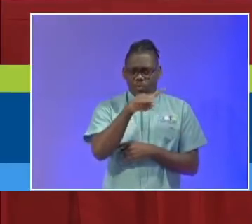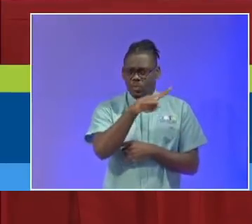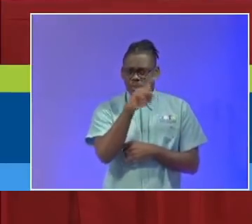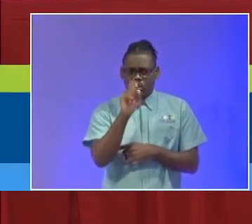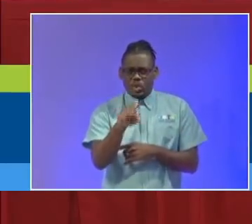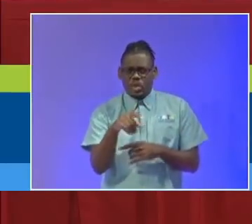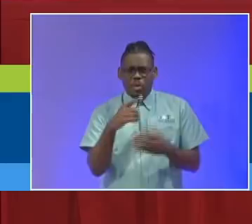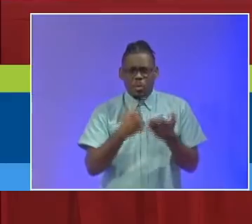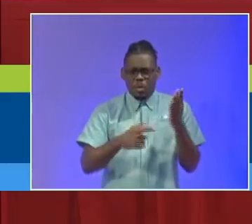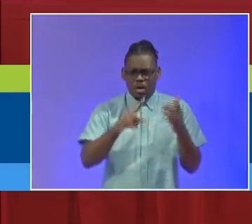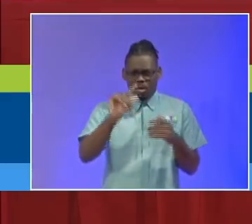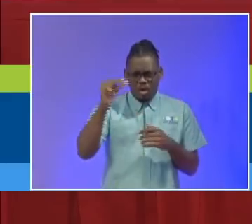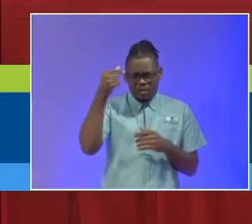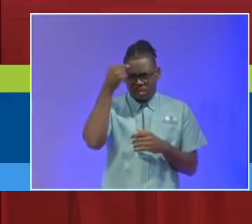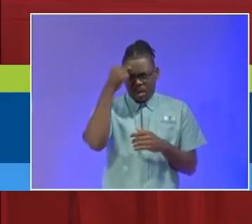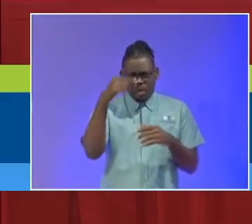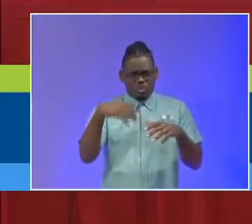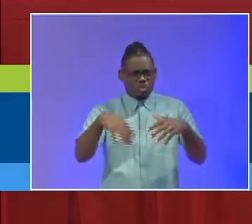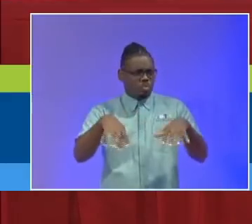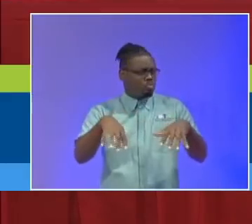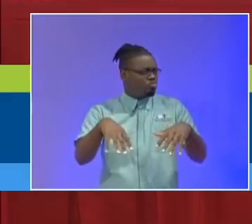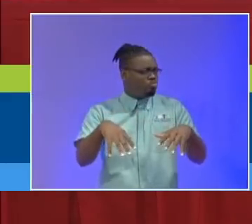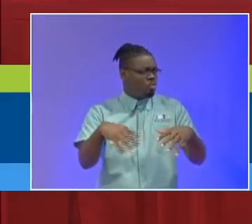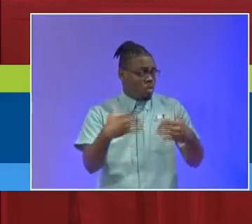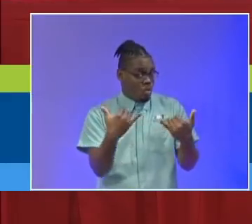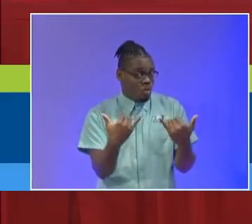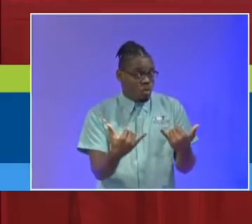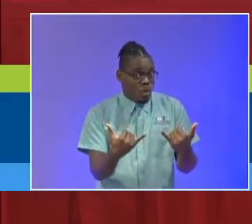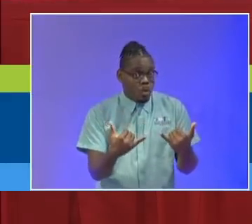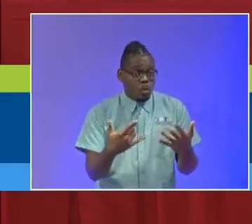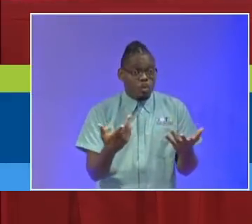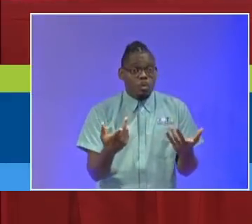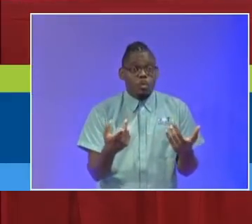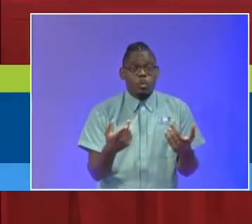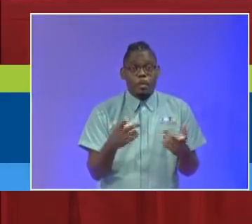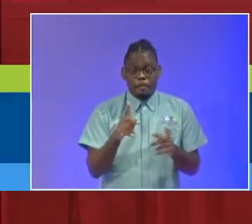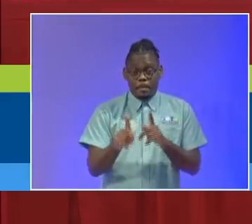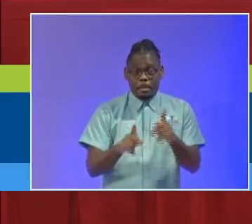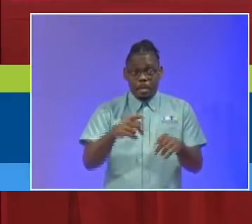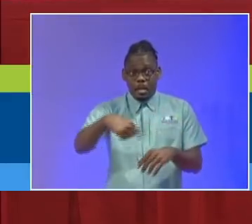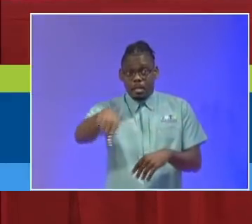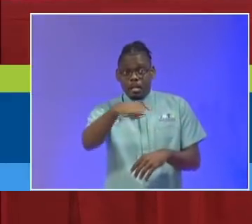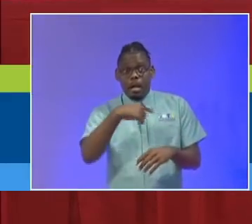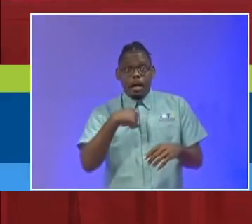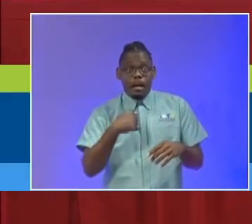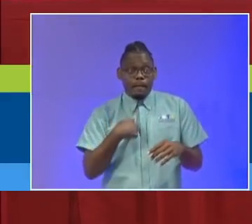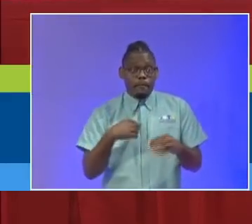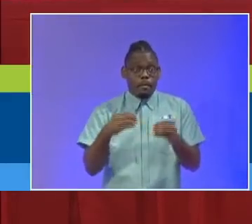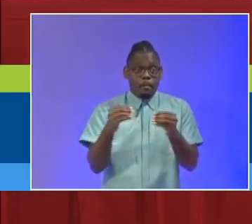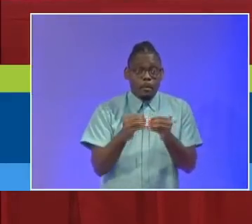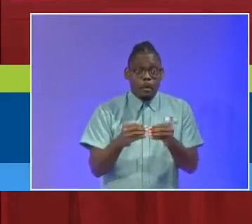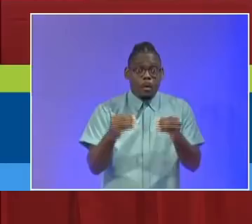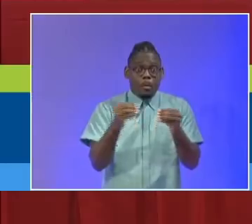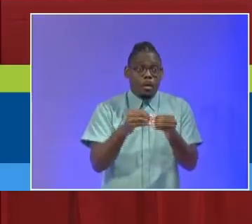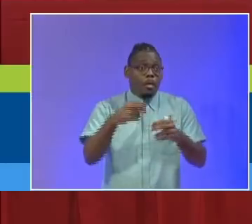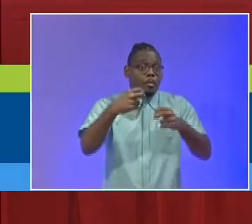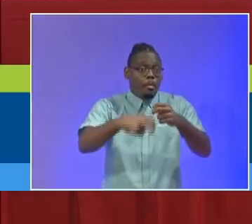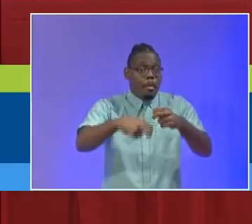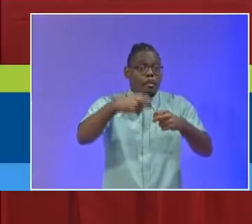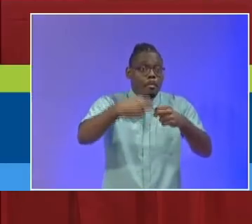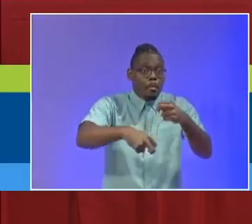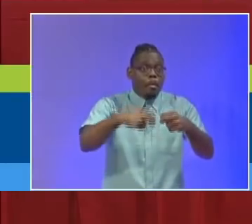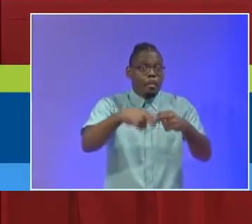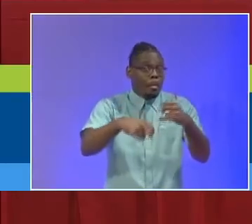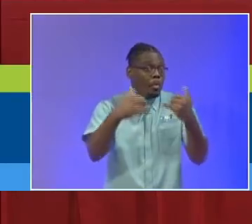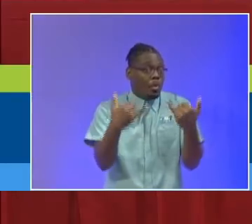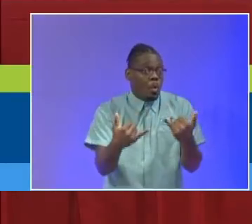slow down the vaccination rate going forward? And if possible, can you give us a recent update regarding the vaccination of public